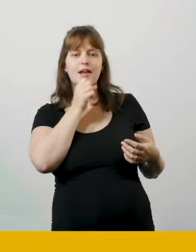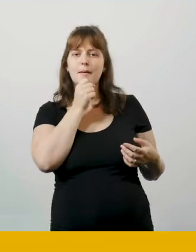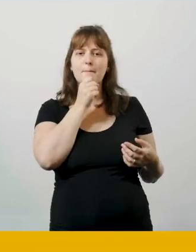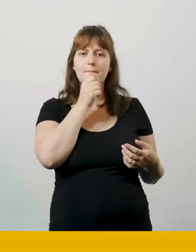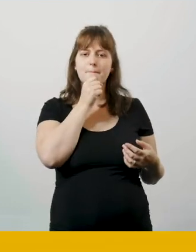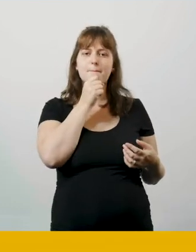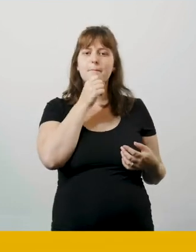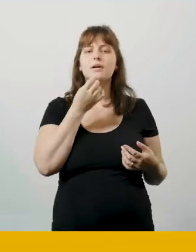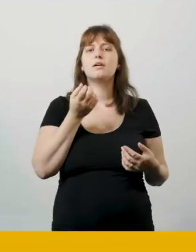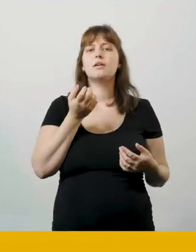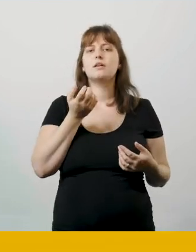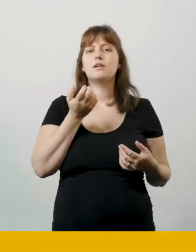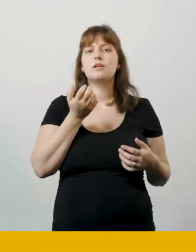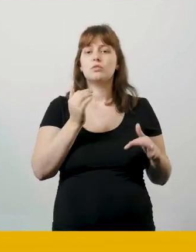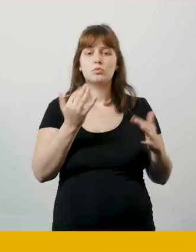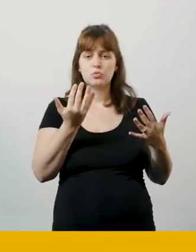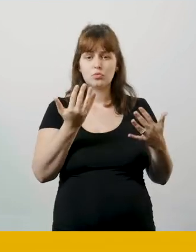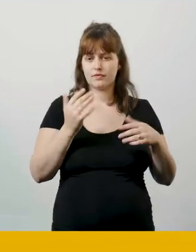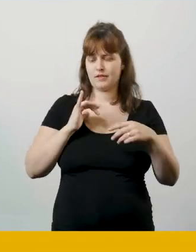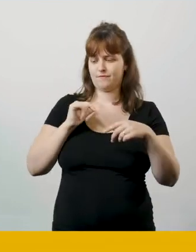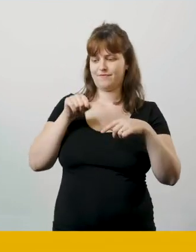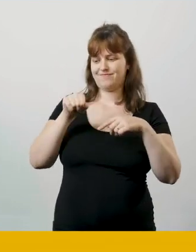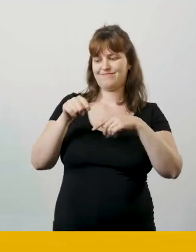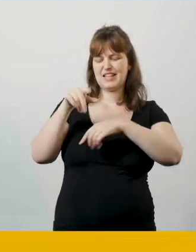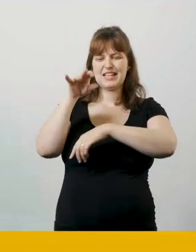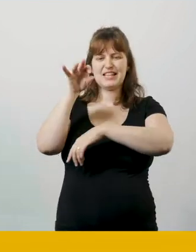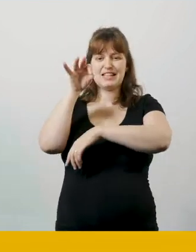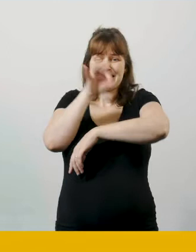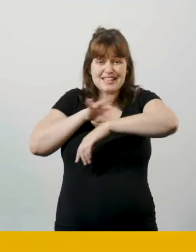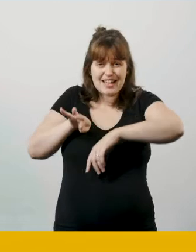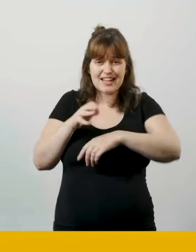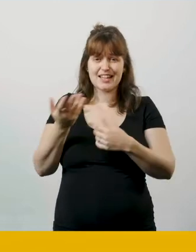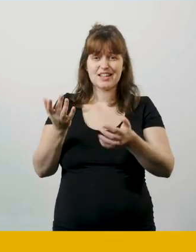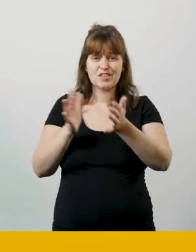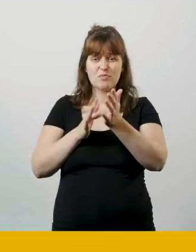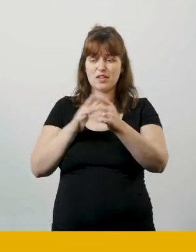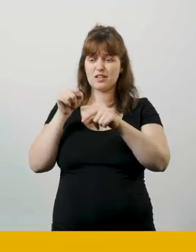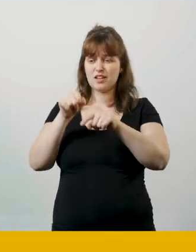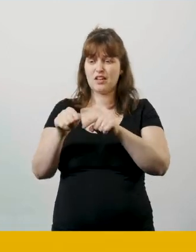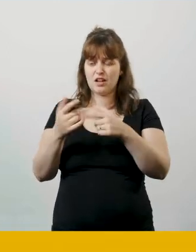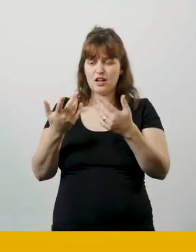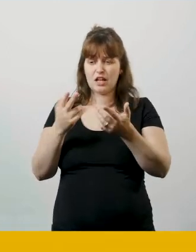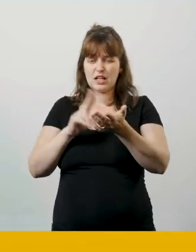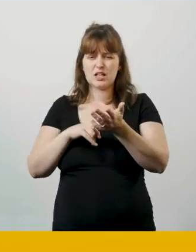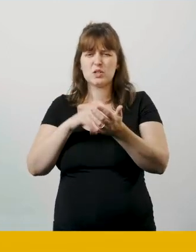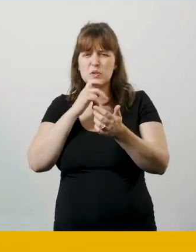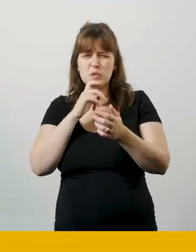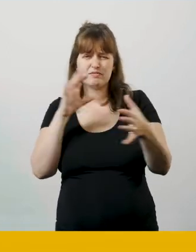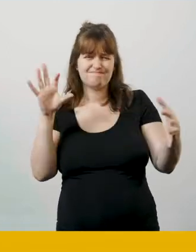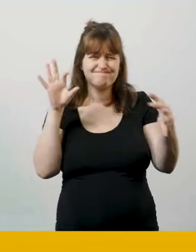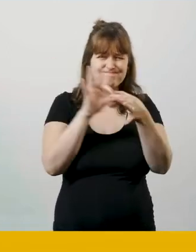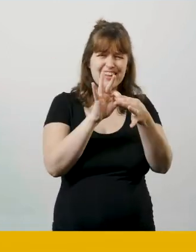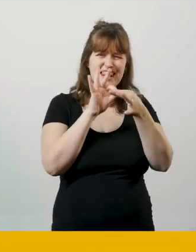and by sheer definition, because it's so much intertwined